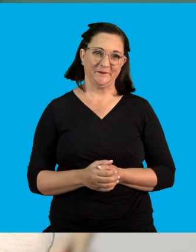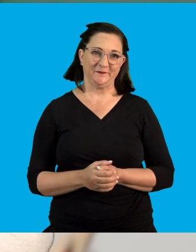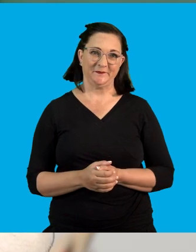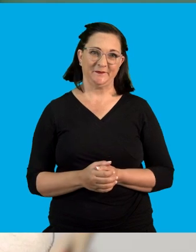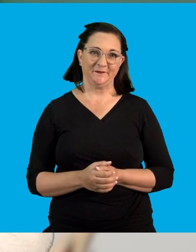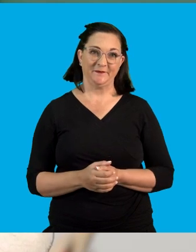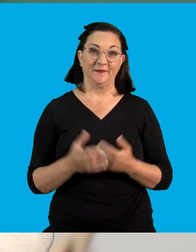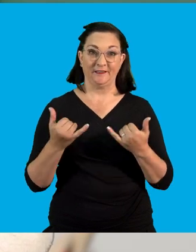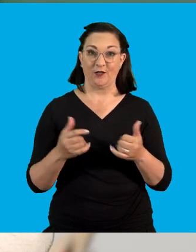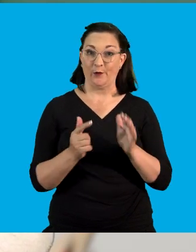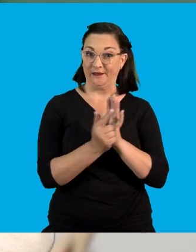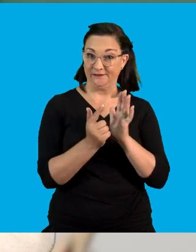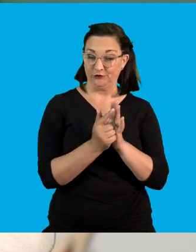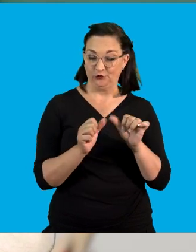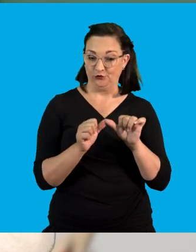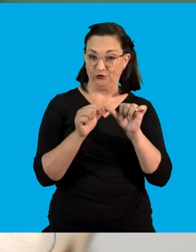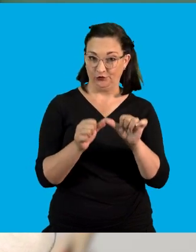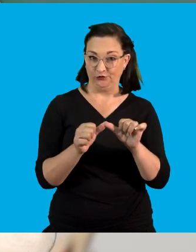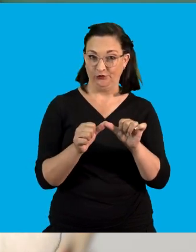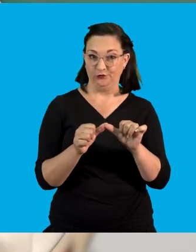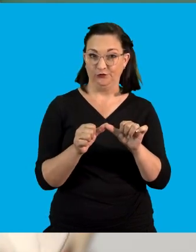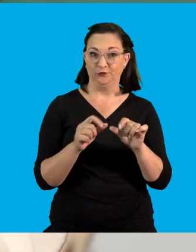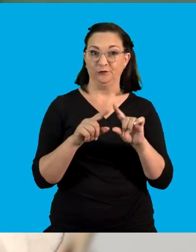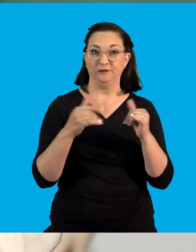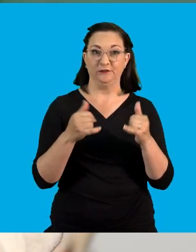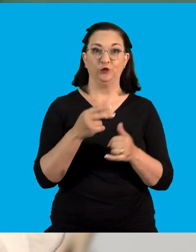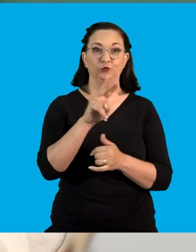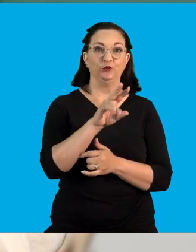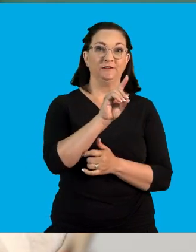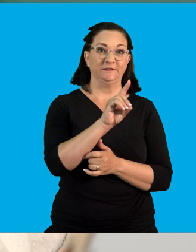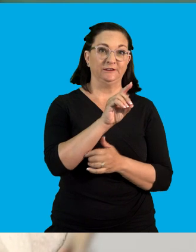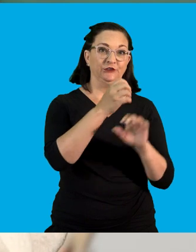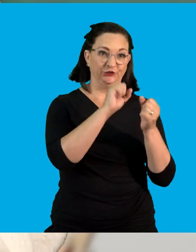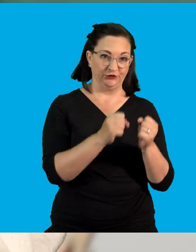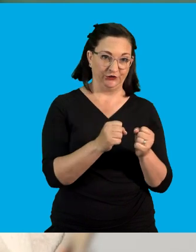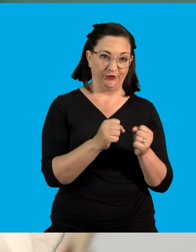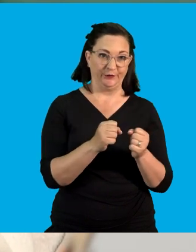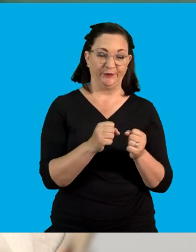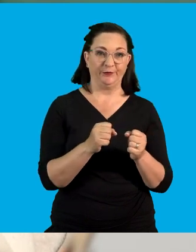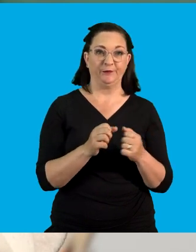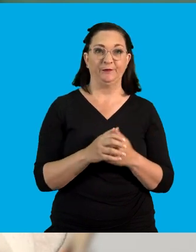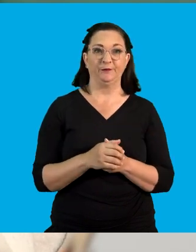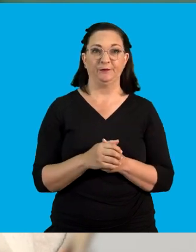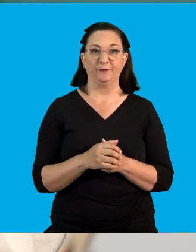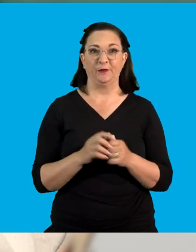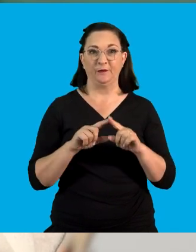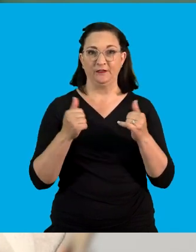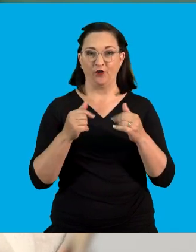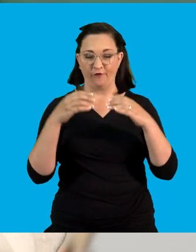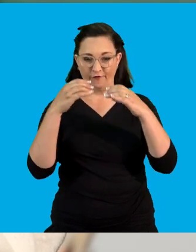Good day, learners. Welcome. We are continuing with our lesson on geometry of 2D